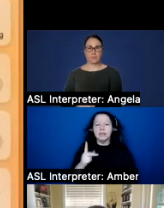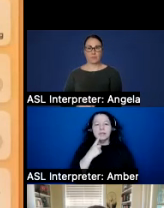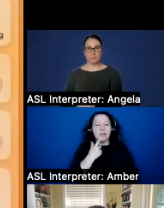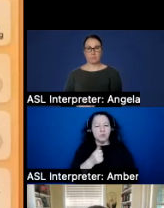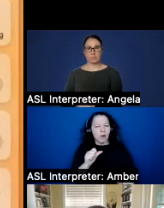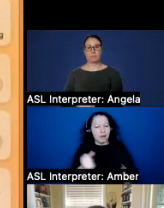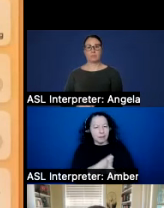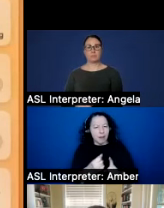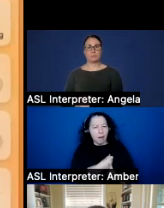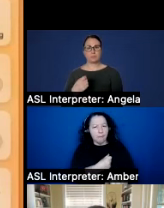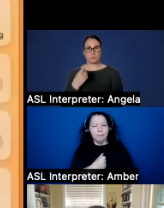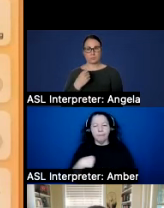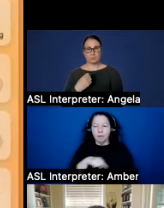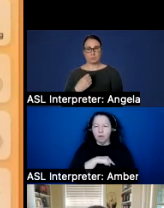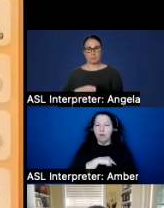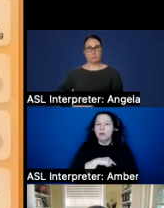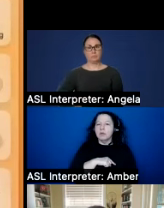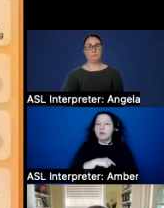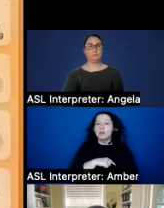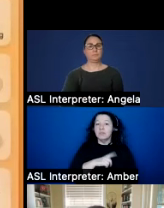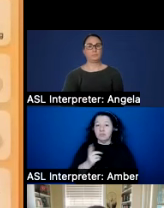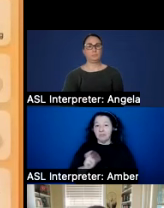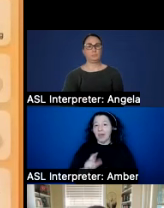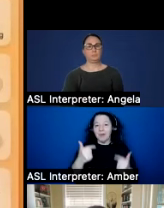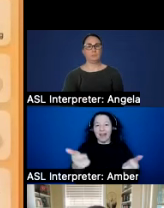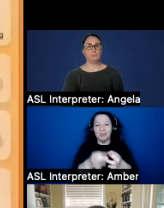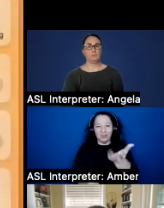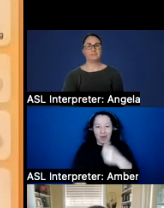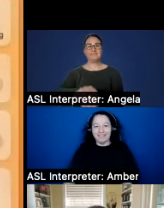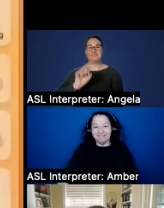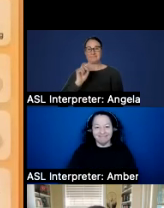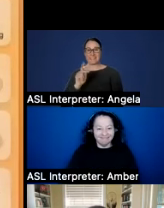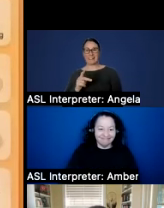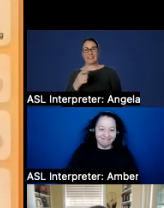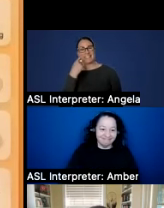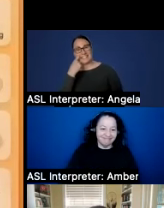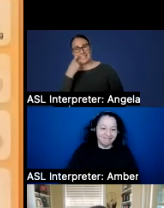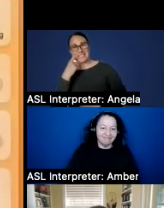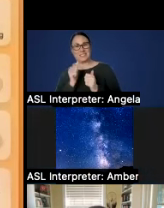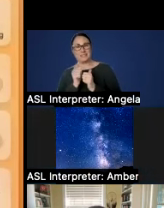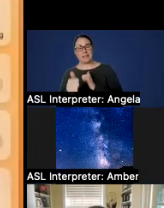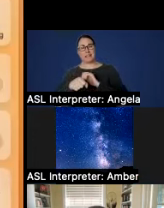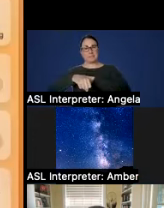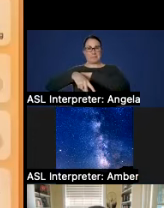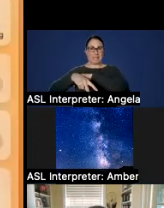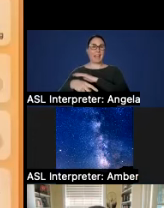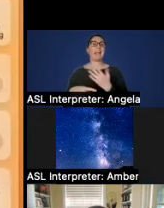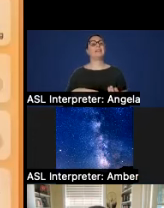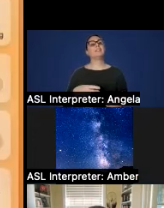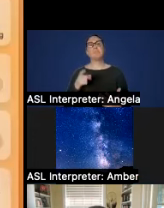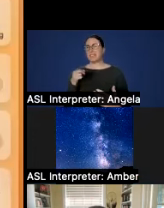It's just past midnight, one of the busiest times for tribal police. But Hawkeye is one of only 5 officers on